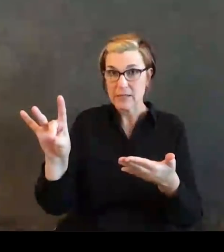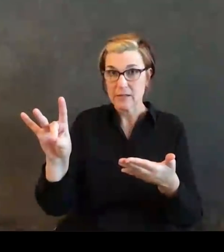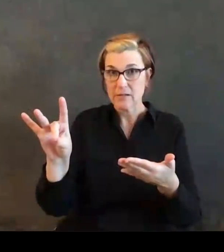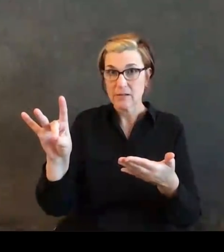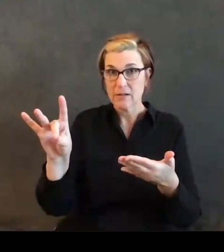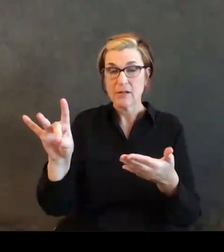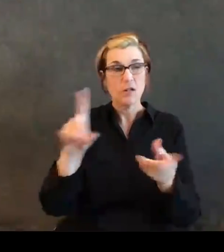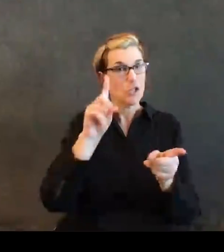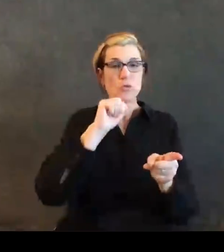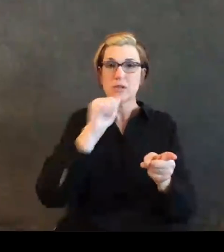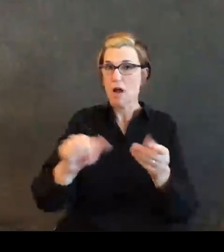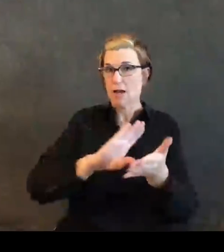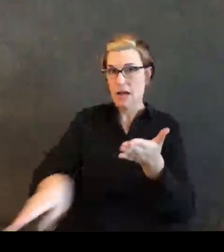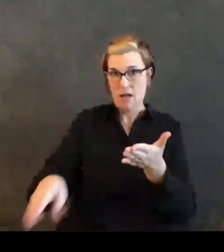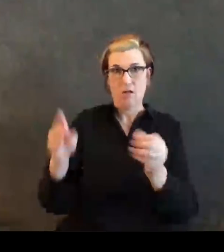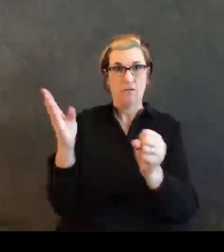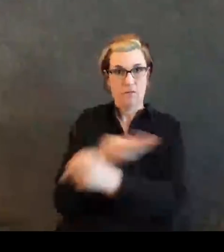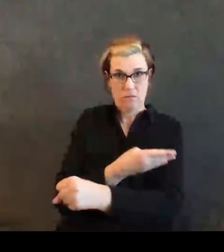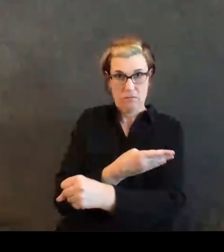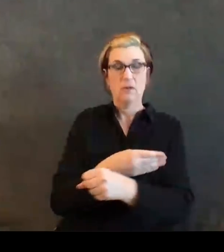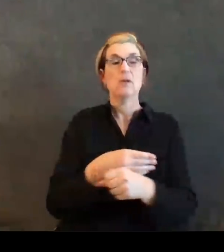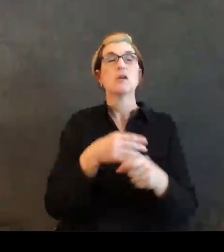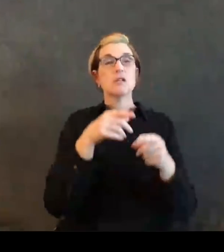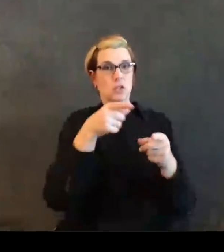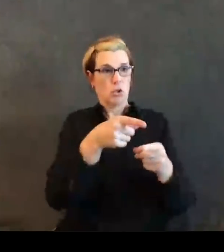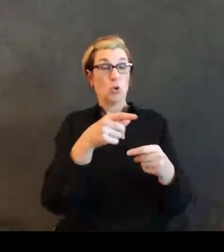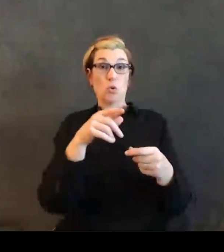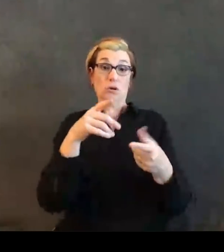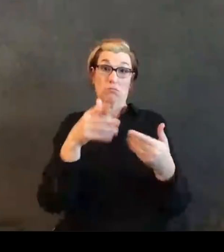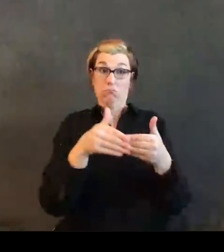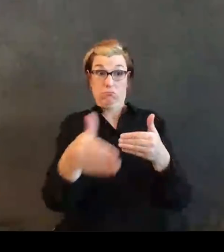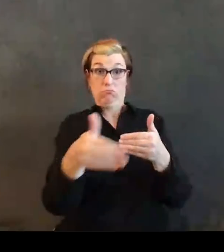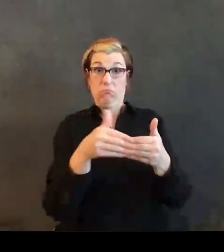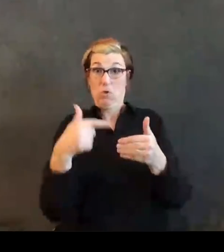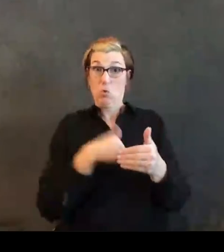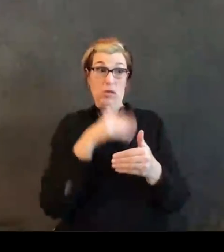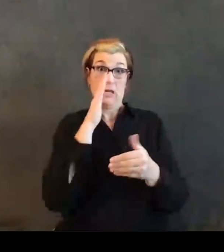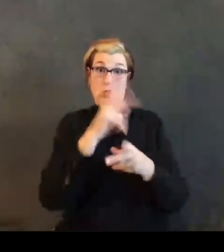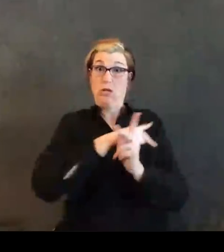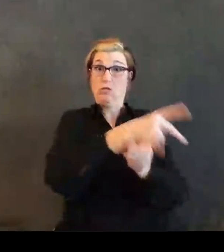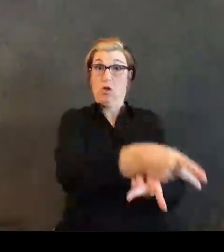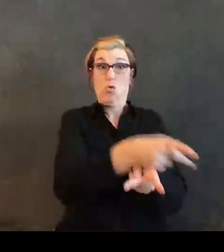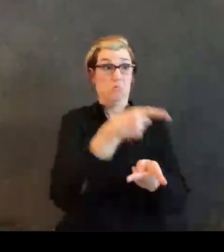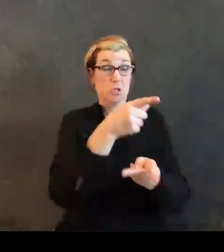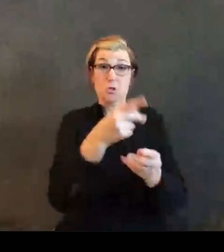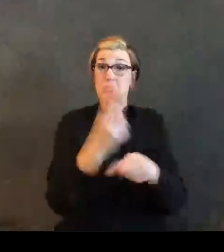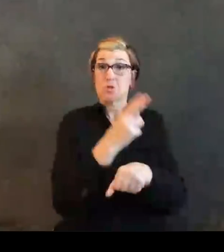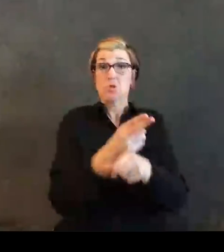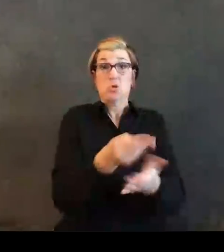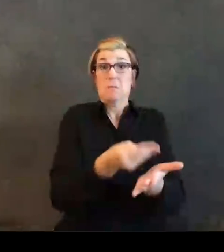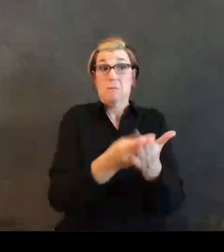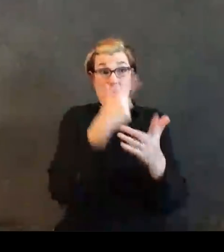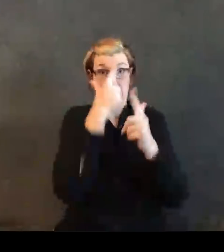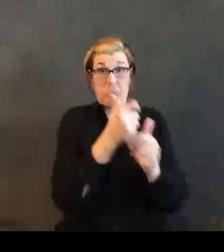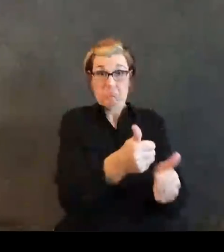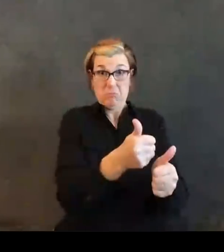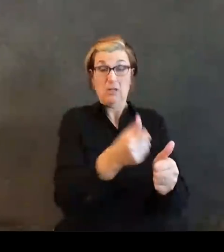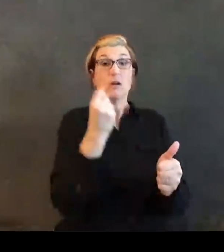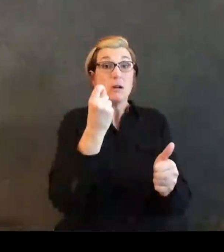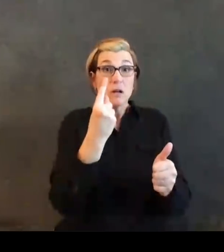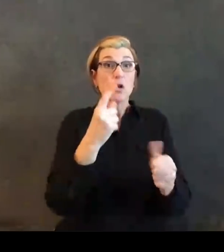employed and overhead. And those loans will be forgiven at the end of the period as long as they keep workers